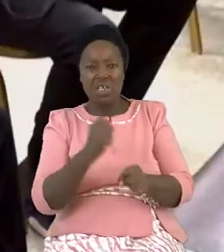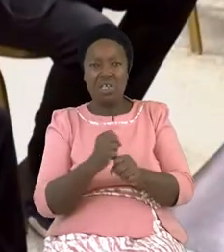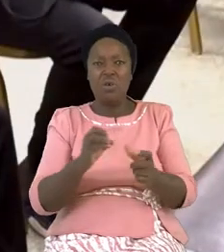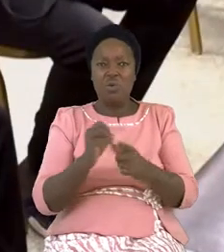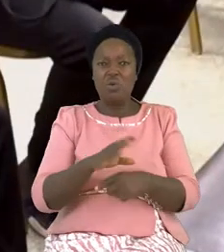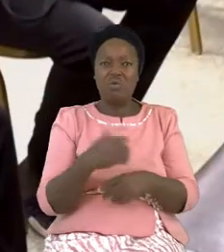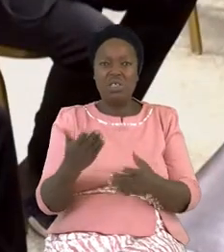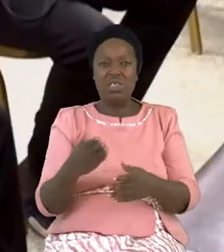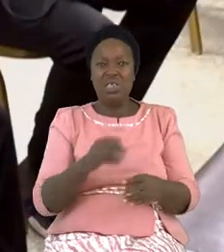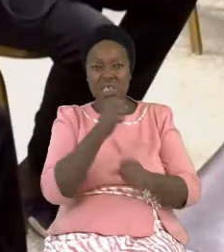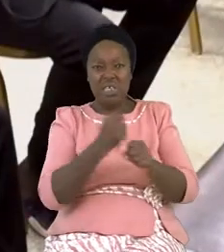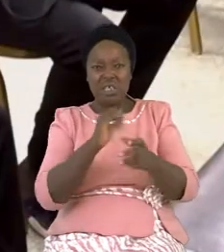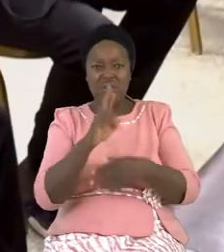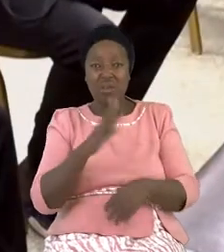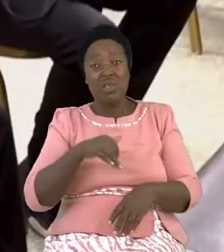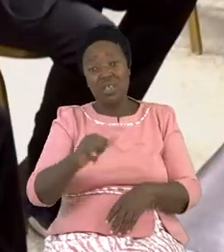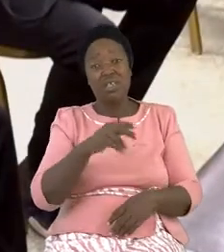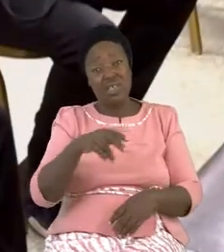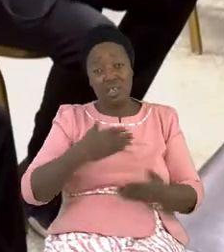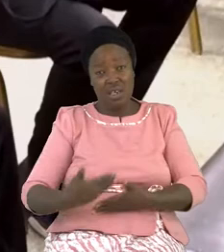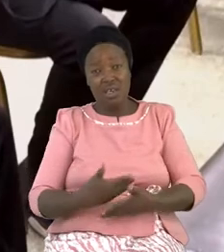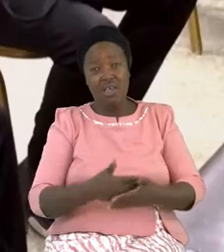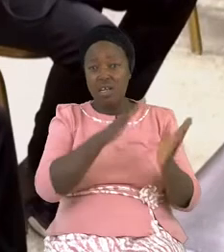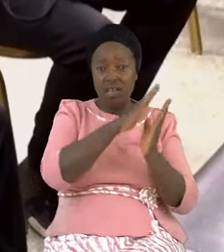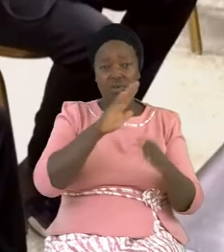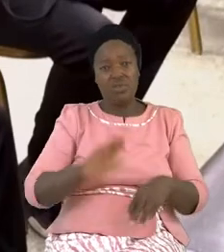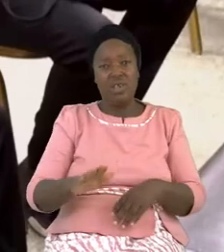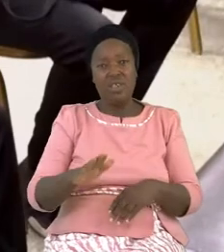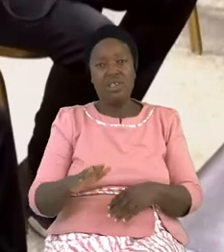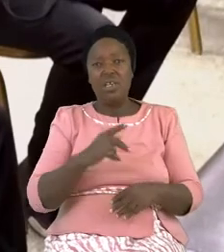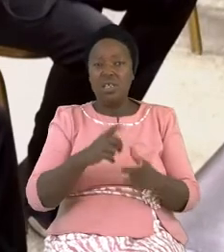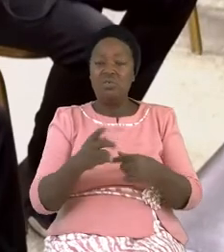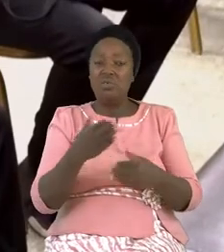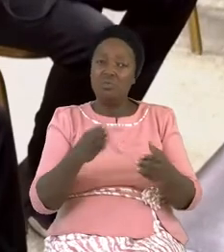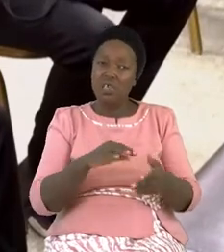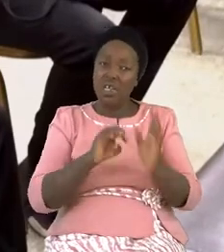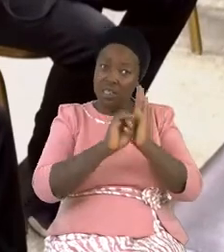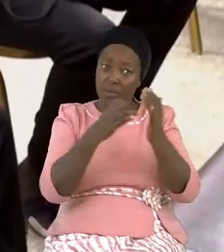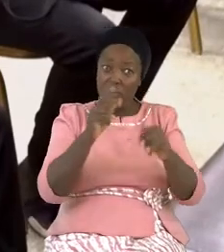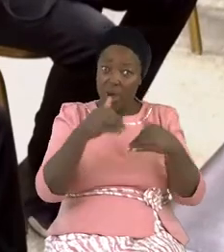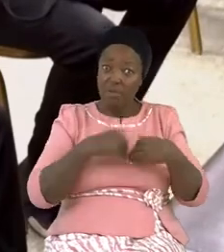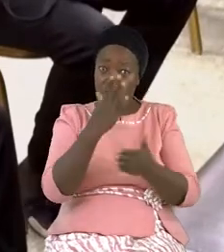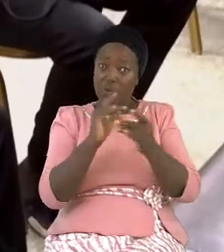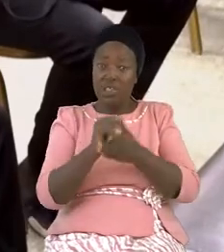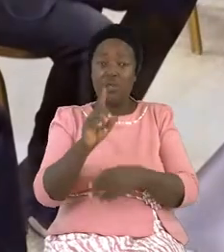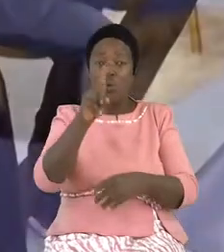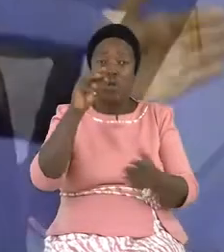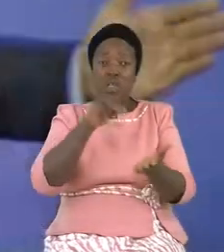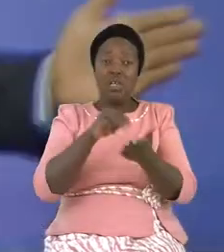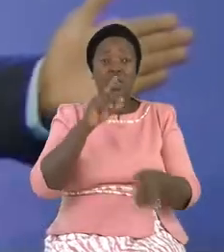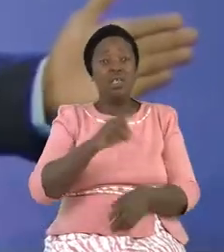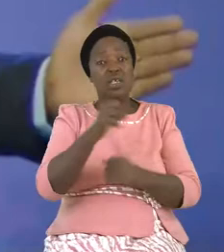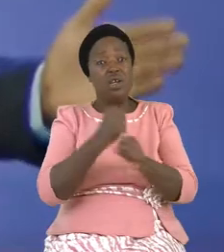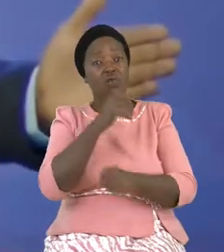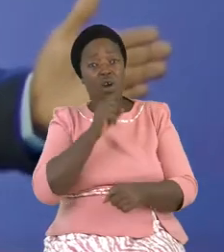child. Let's say, for example, now you have somebody who is 1,000 years old and you are 100 years